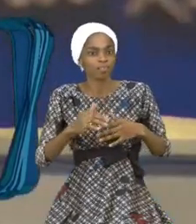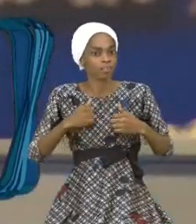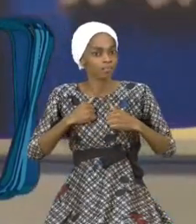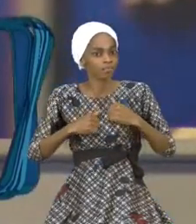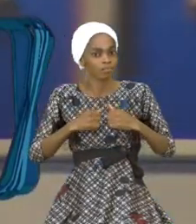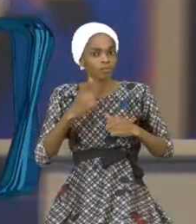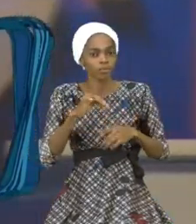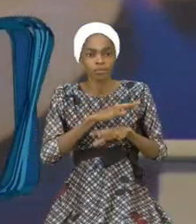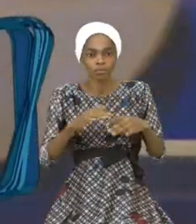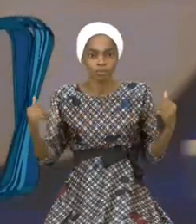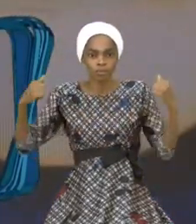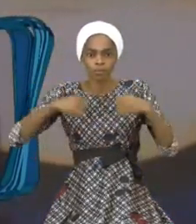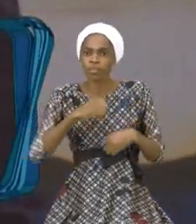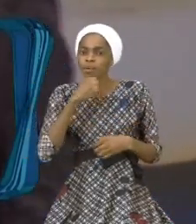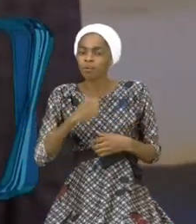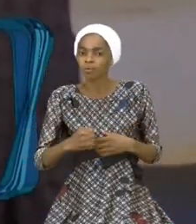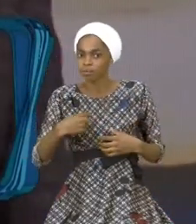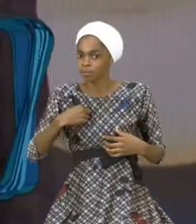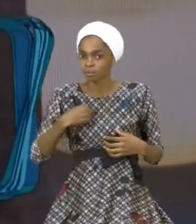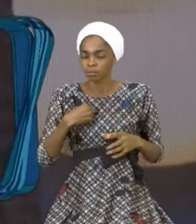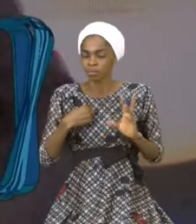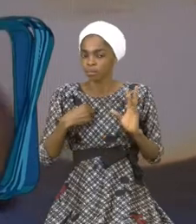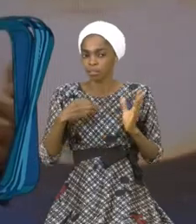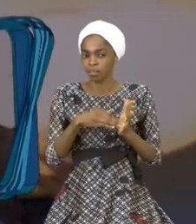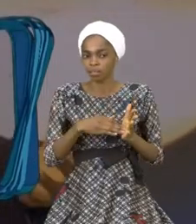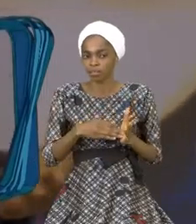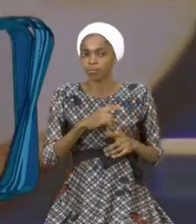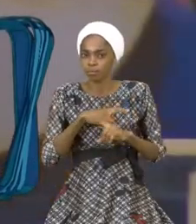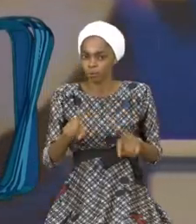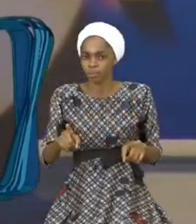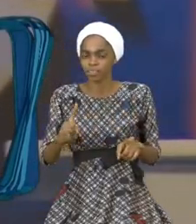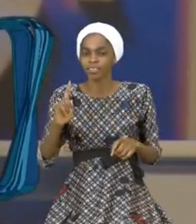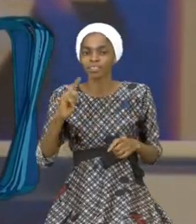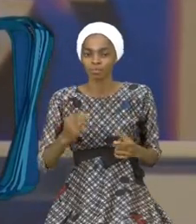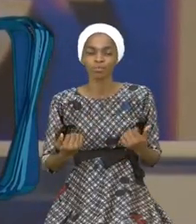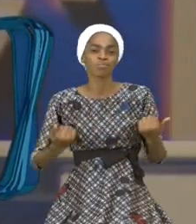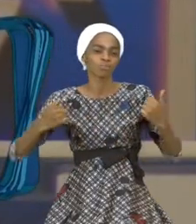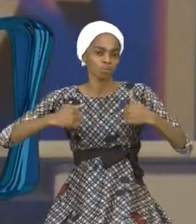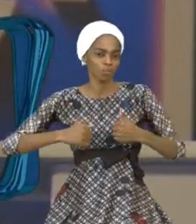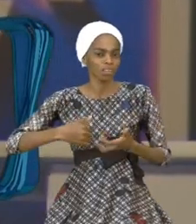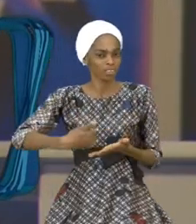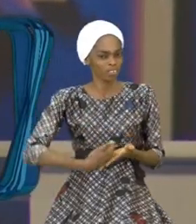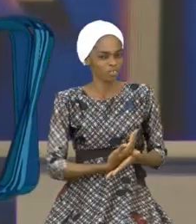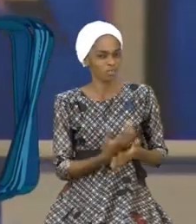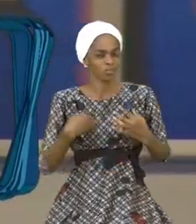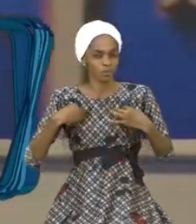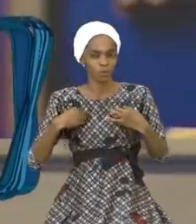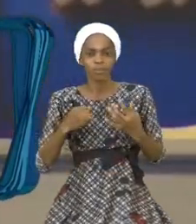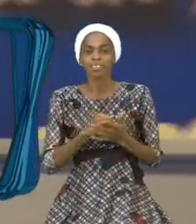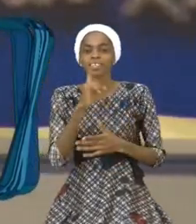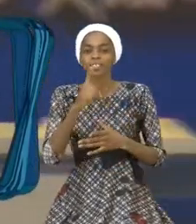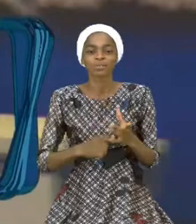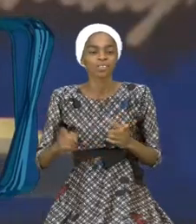the old clothes anymore, but you dress new. That's what the Lord is